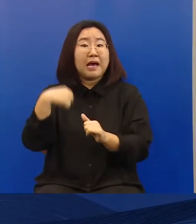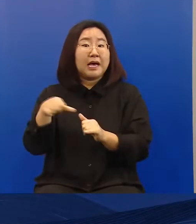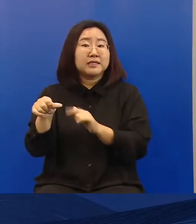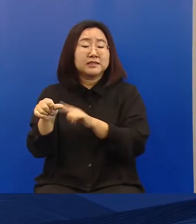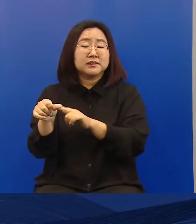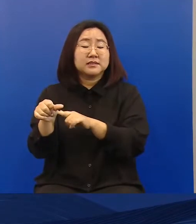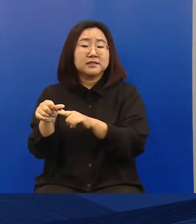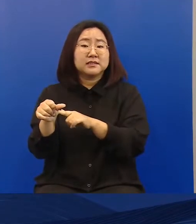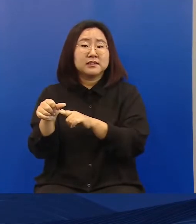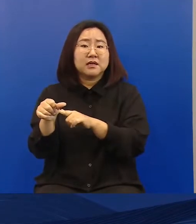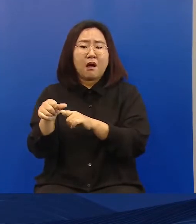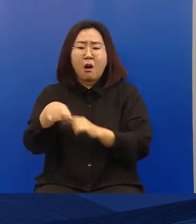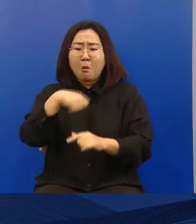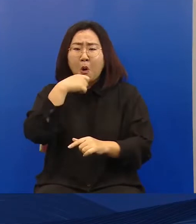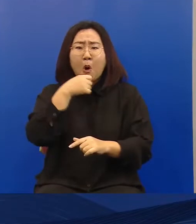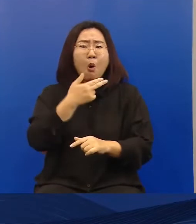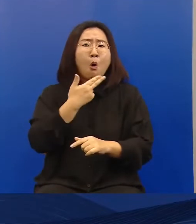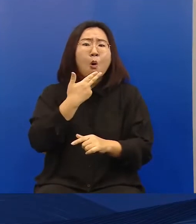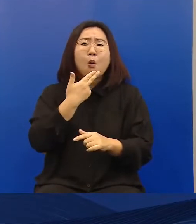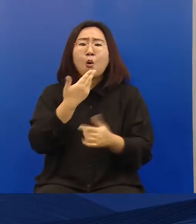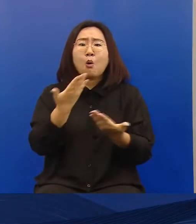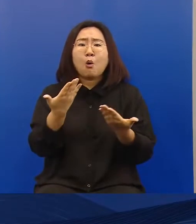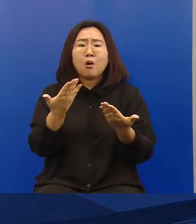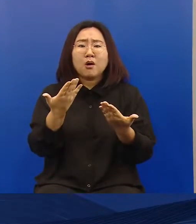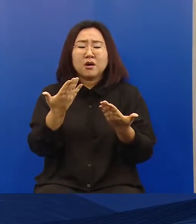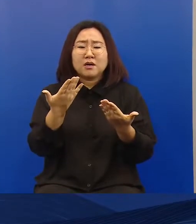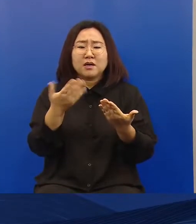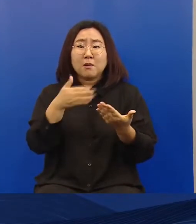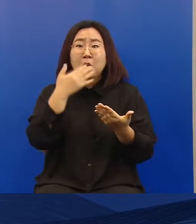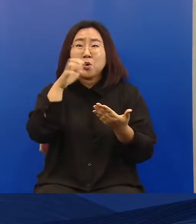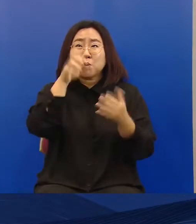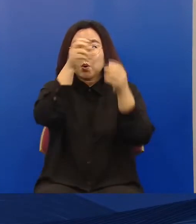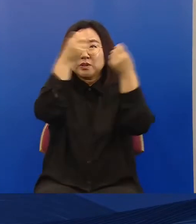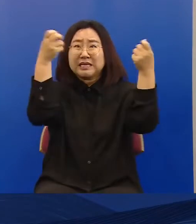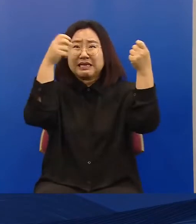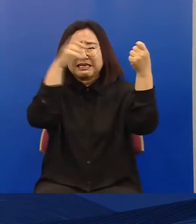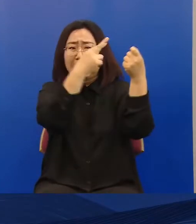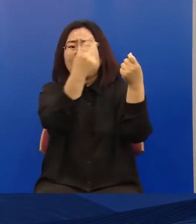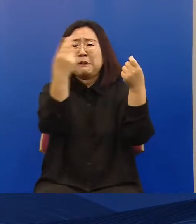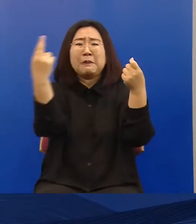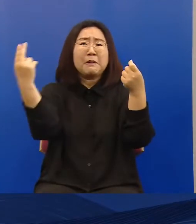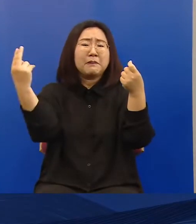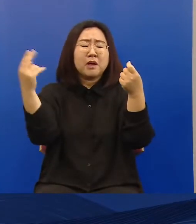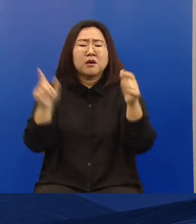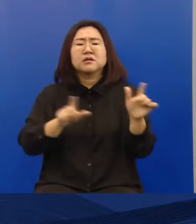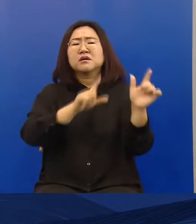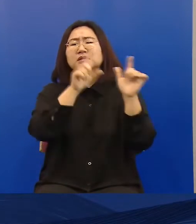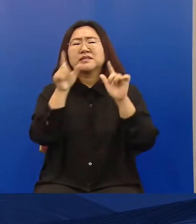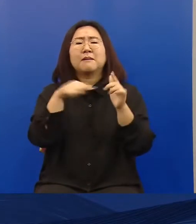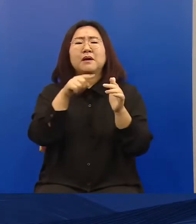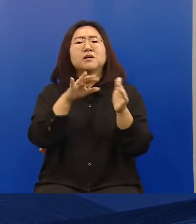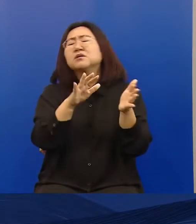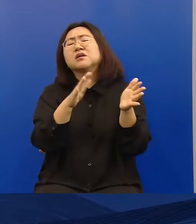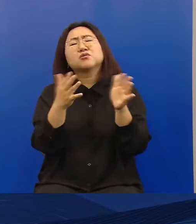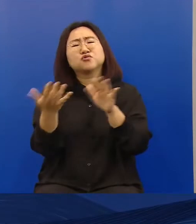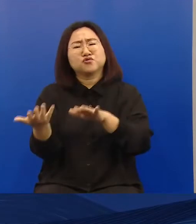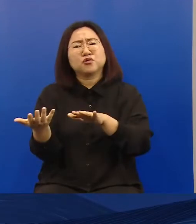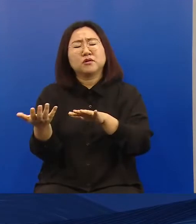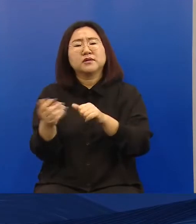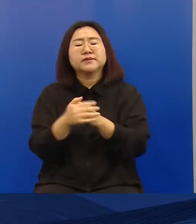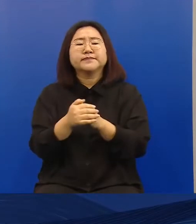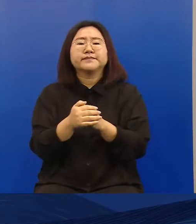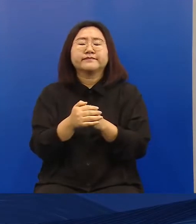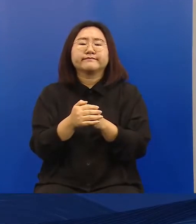killed themselves because they suffer from poverty and they were not able to get some